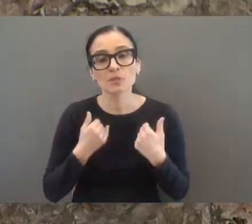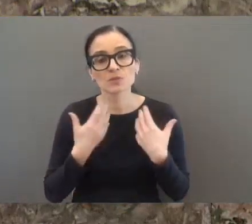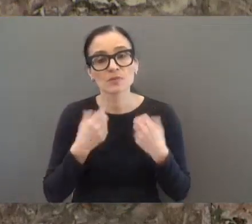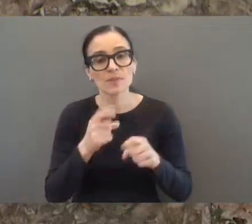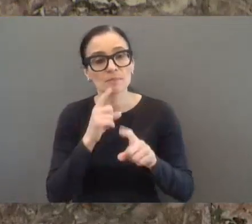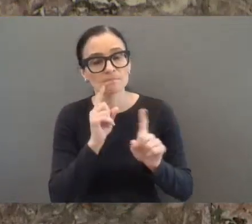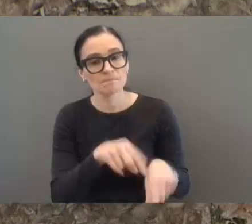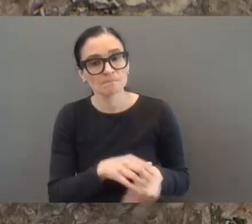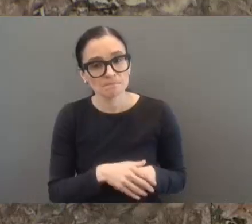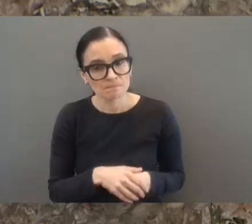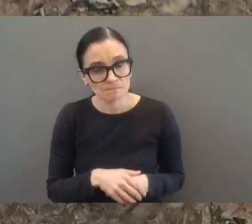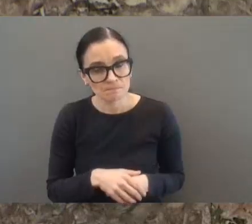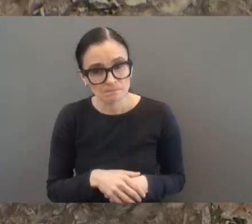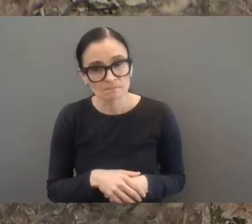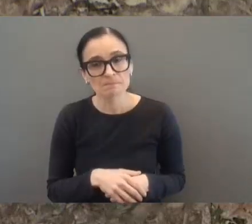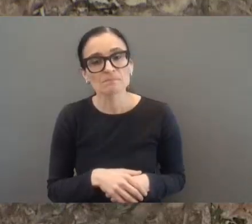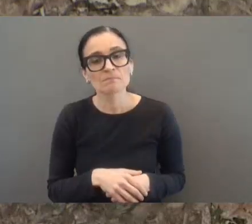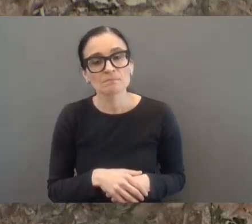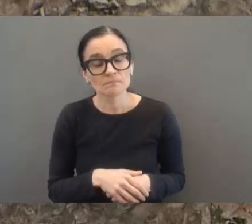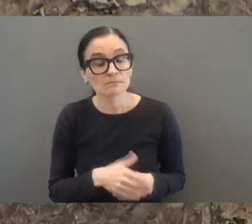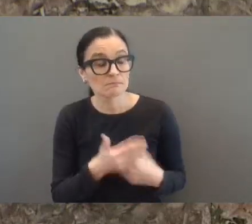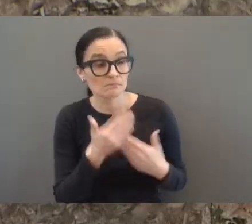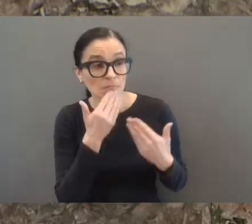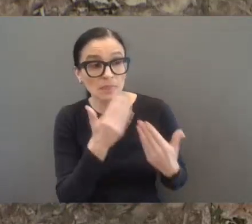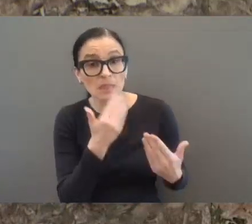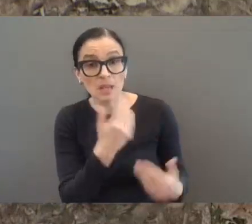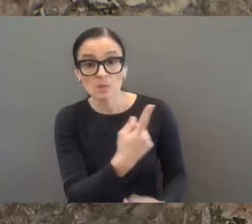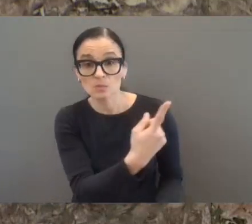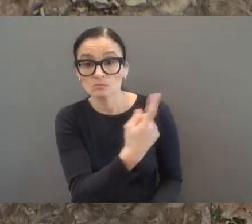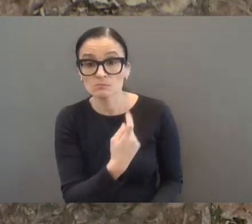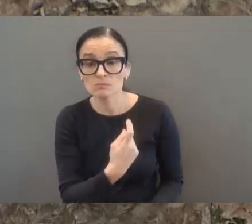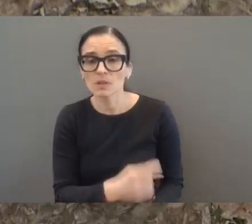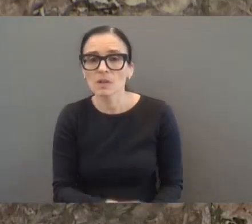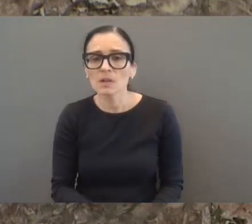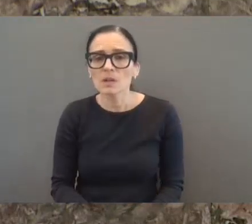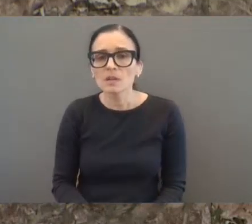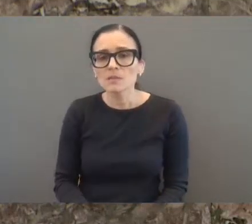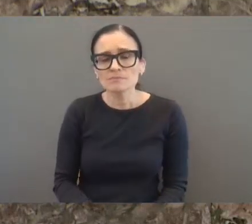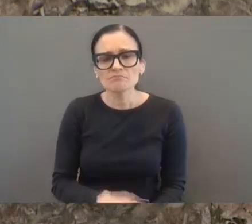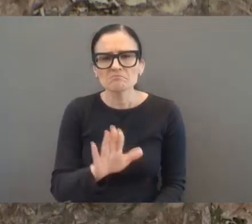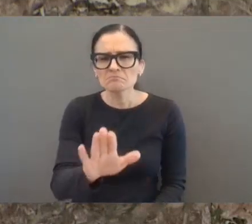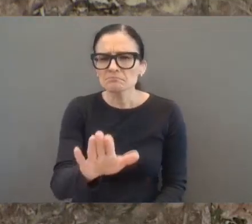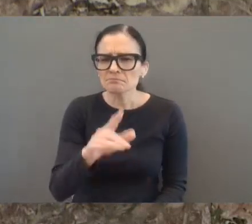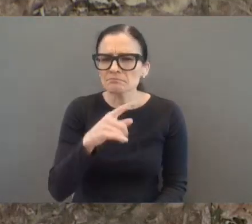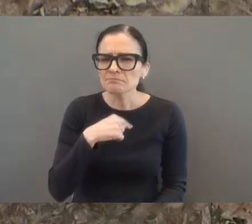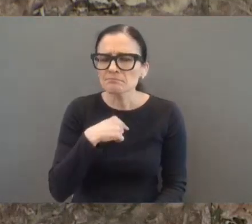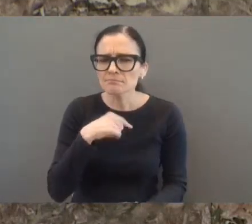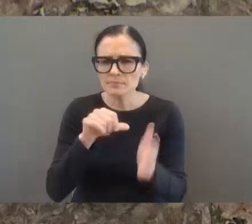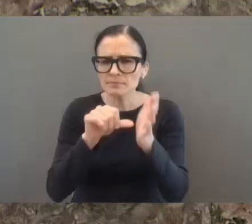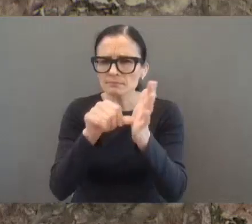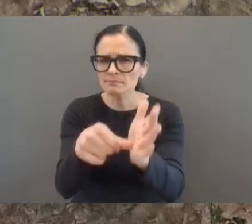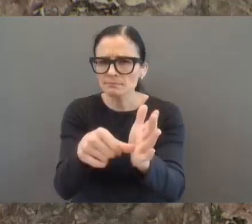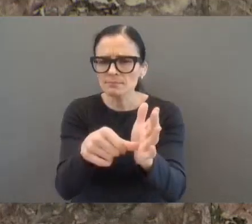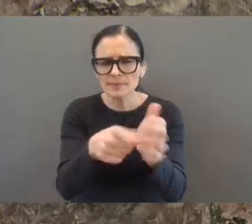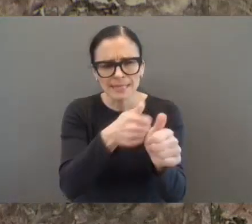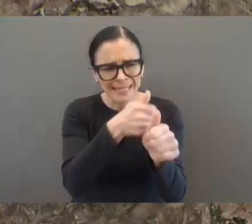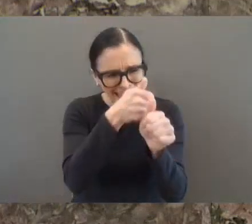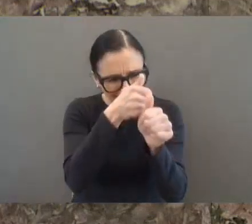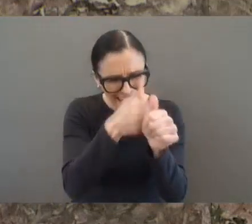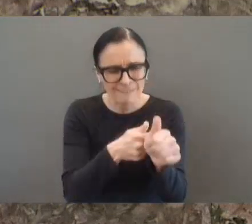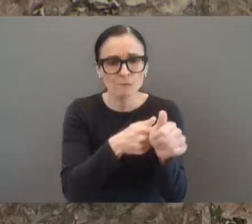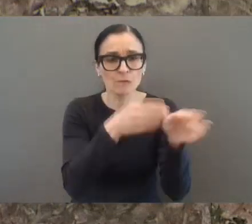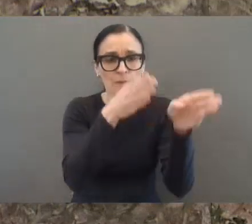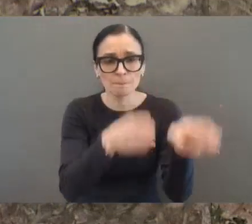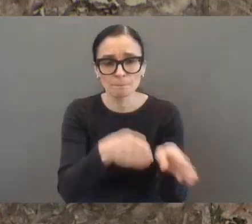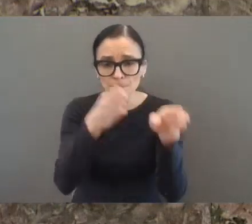the question. Every single British Columbian deserves this access, and we know it, and we all want to see it. That's why we're going